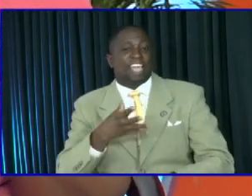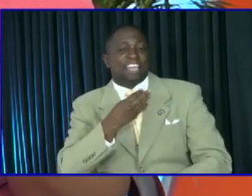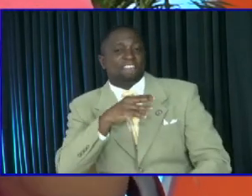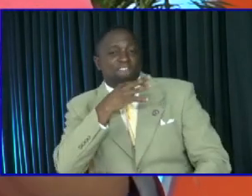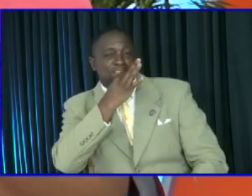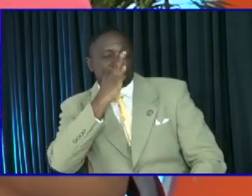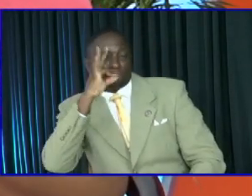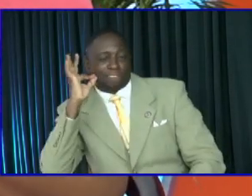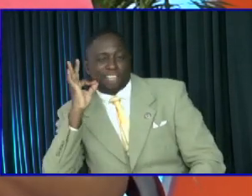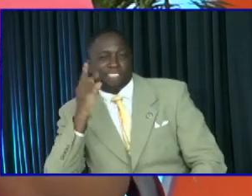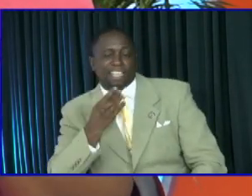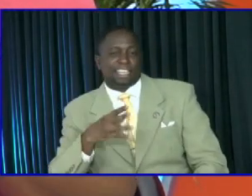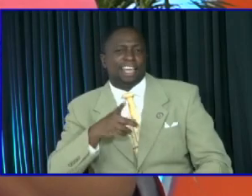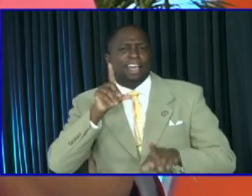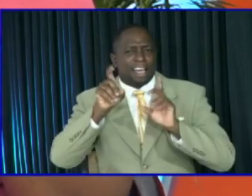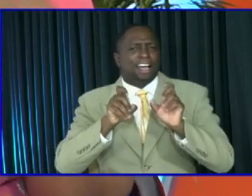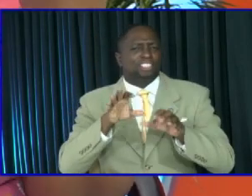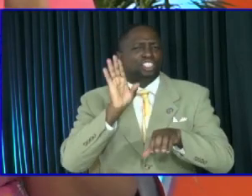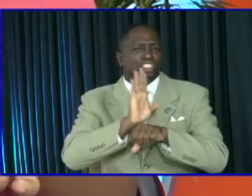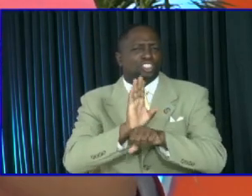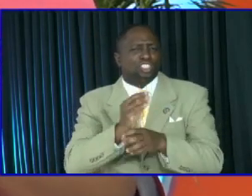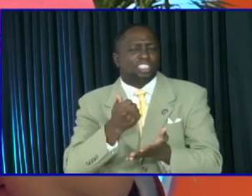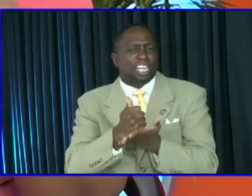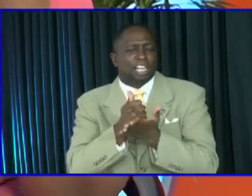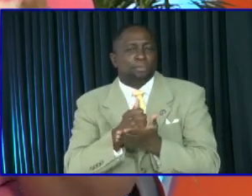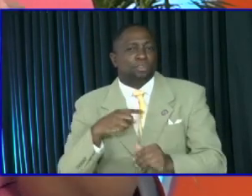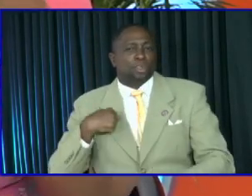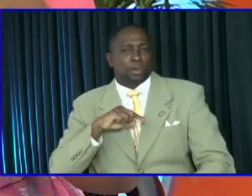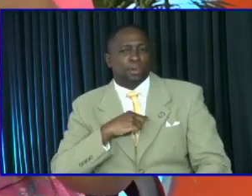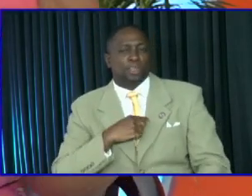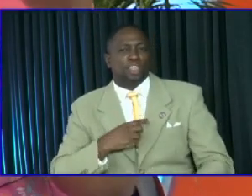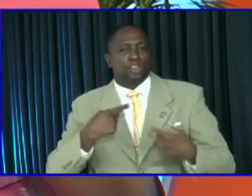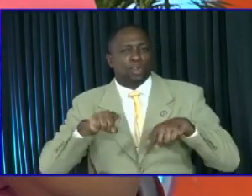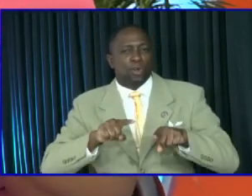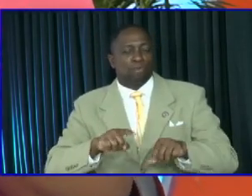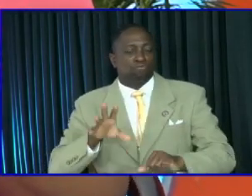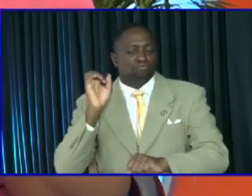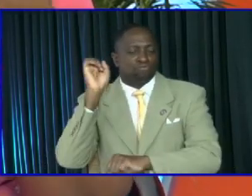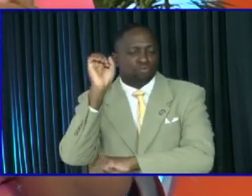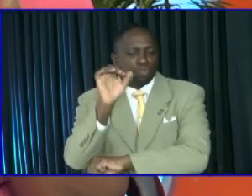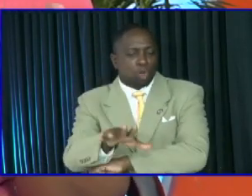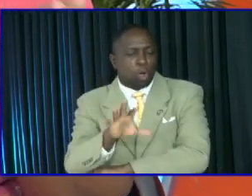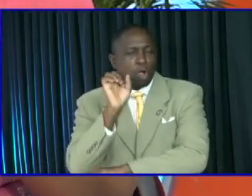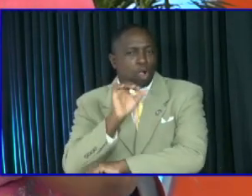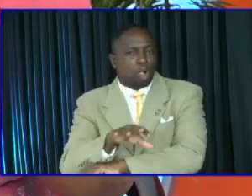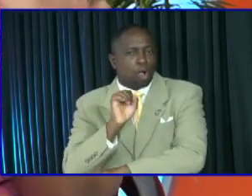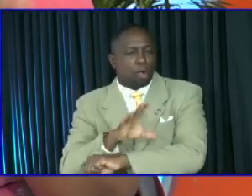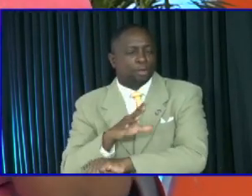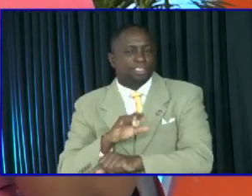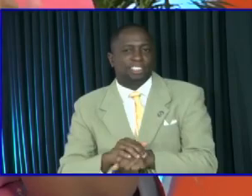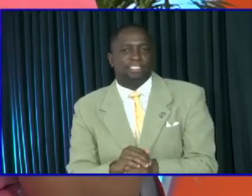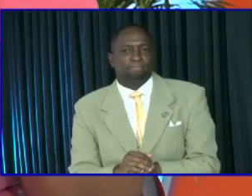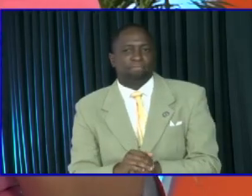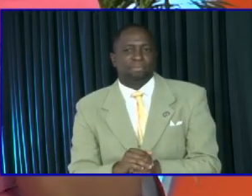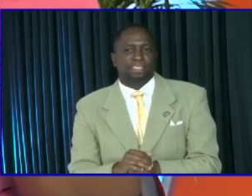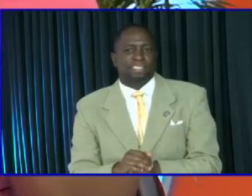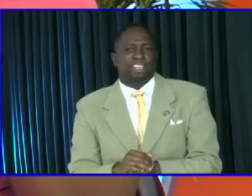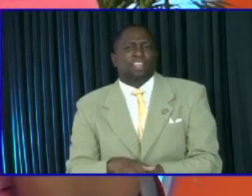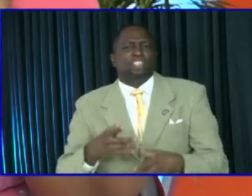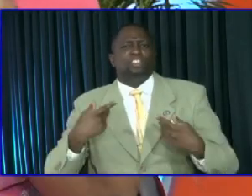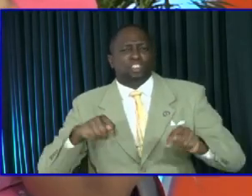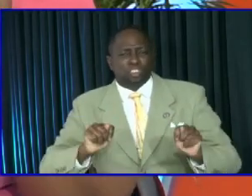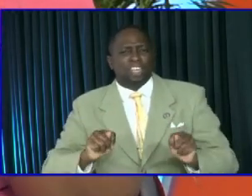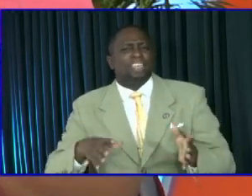the help of the church. We see counseling. I did everything. Let's say there was no stone left